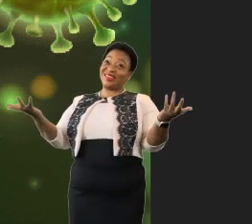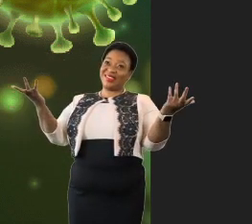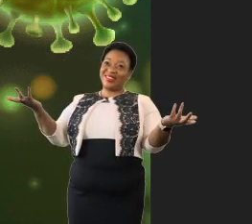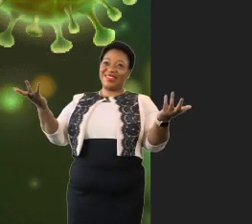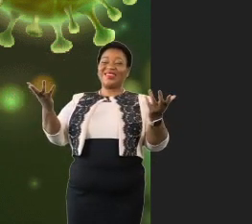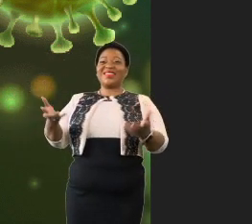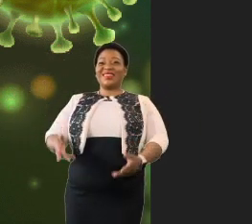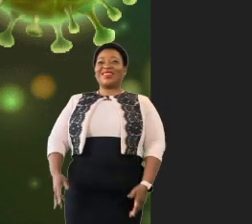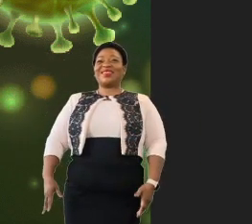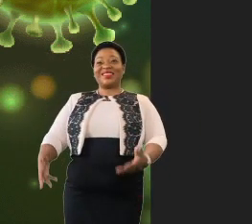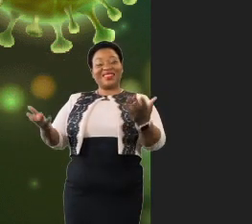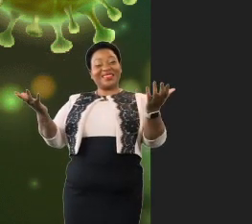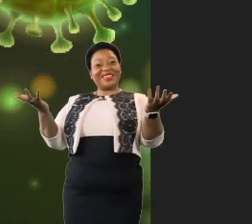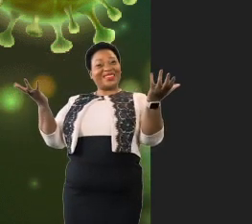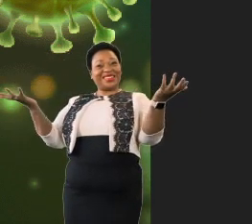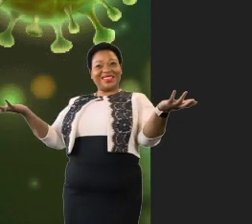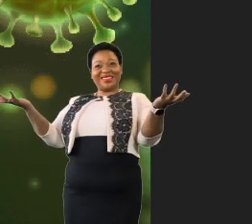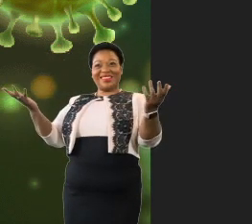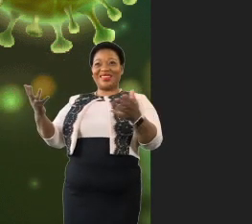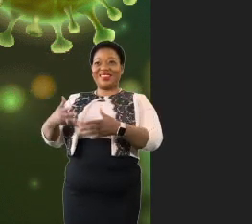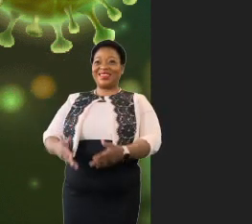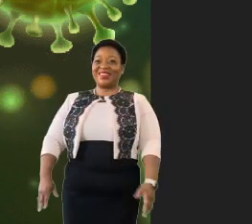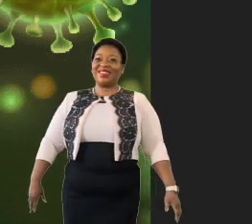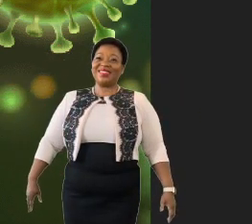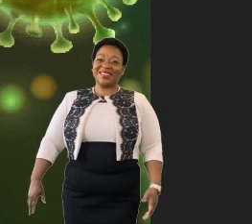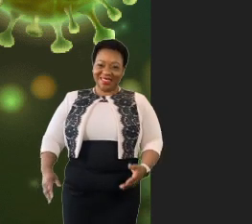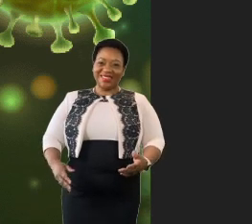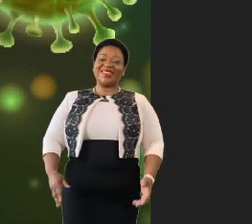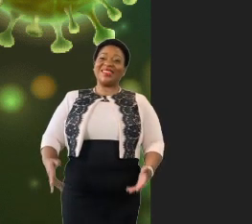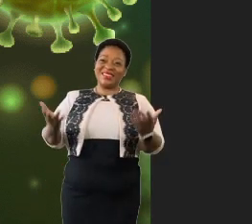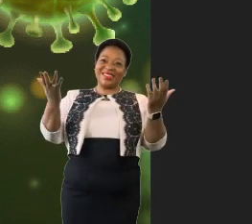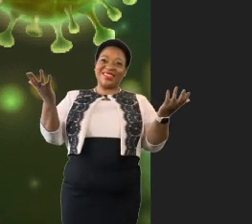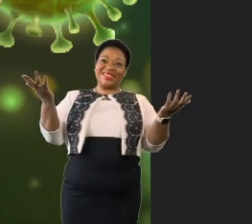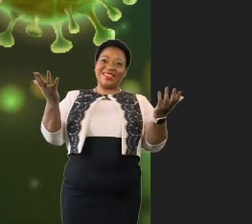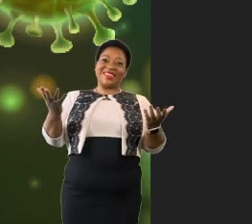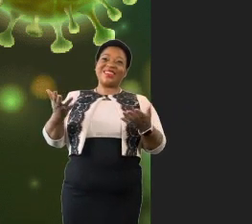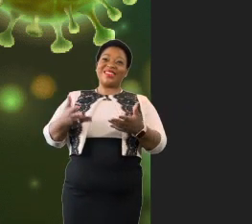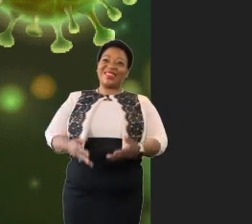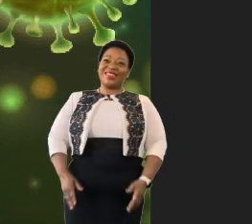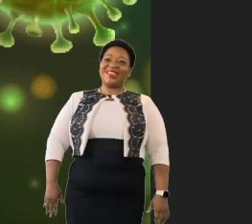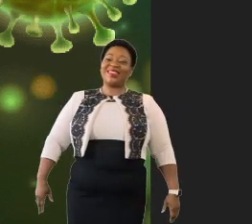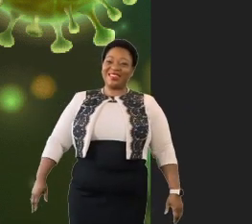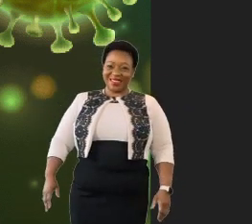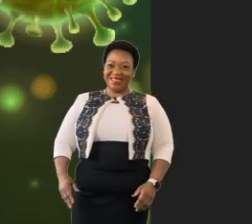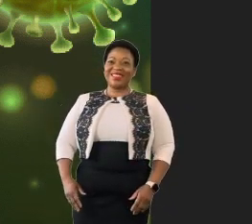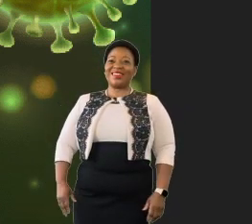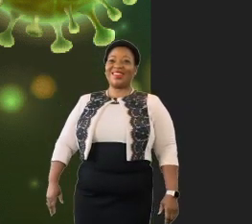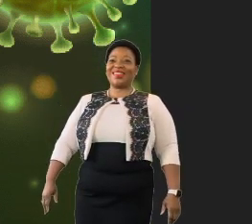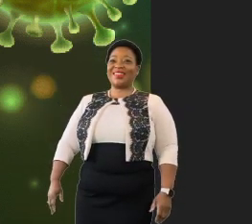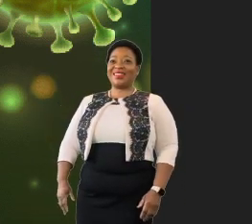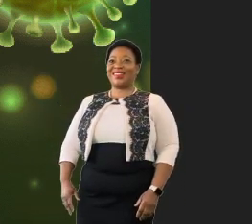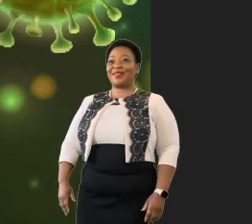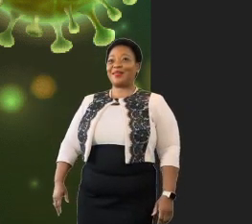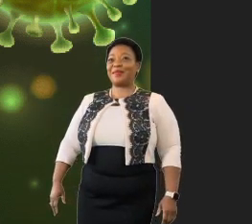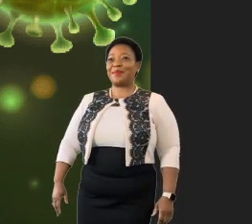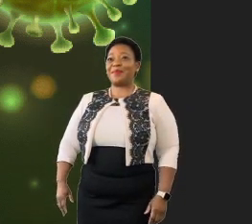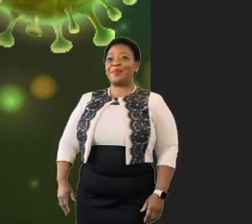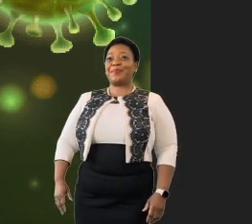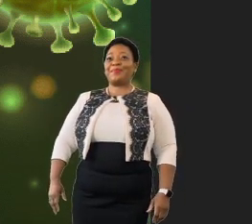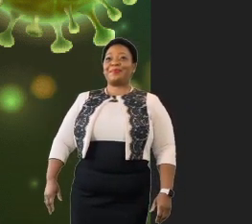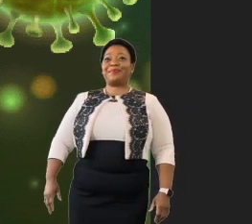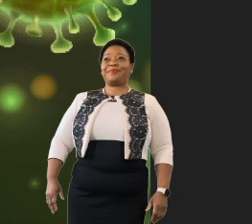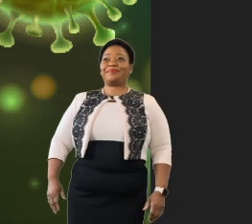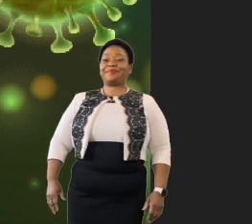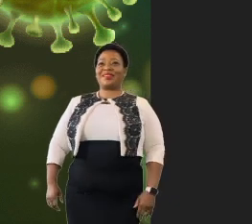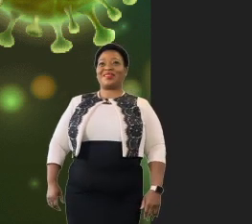that where we will need to go, what needs to be done. And after the MSA also made comments. I think it's very